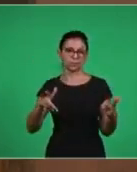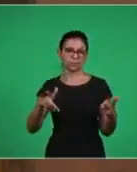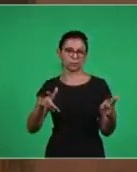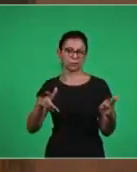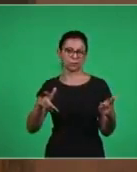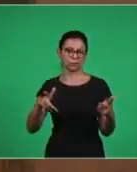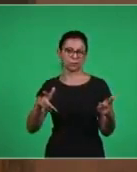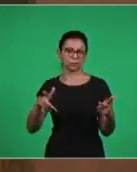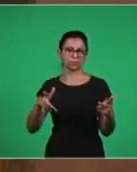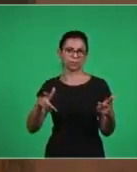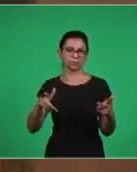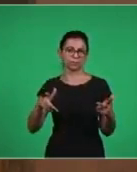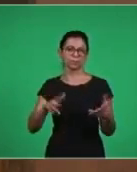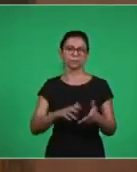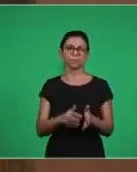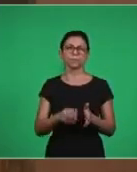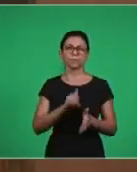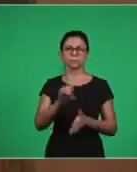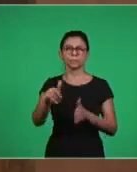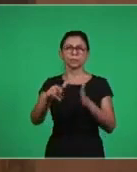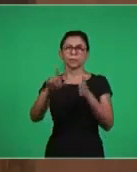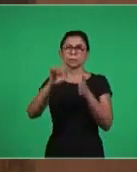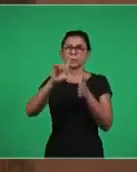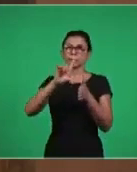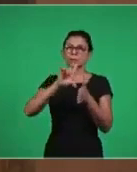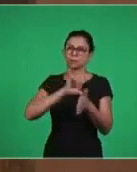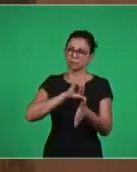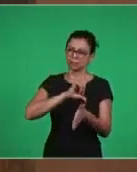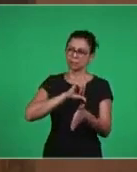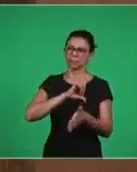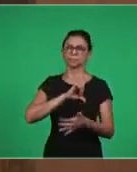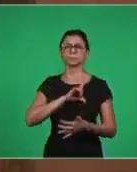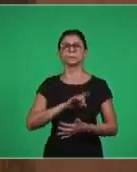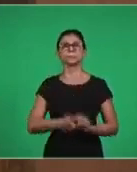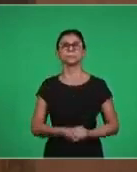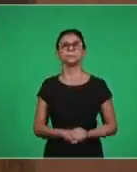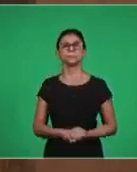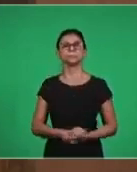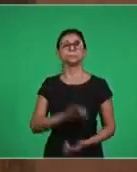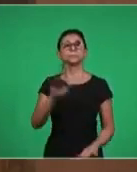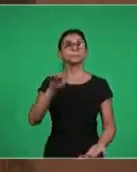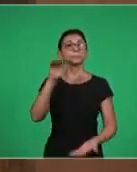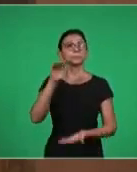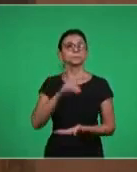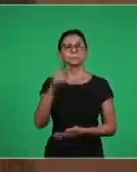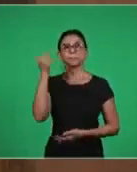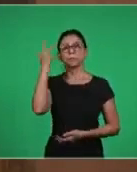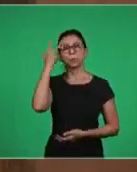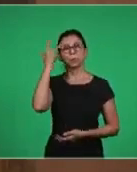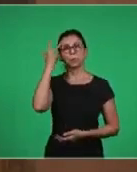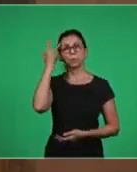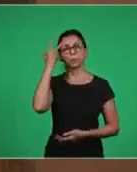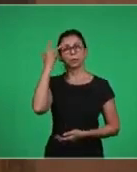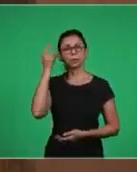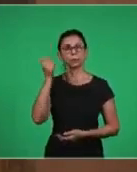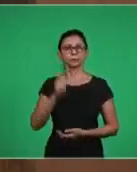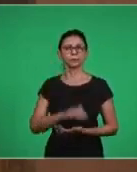day there. So we need to say this ahead of time. So the satellite is going to